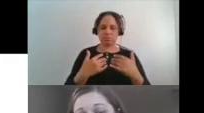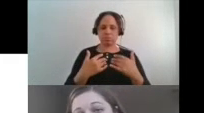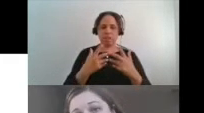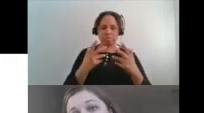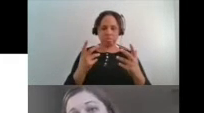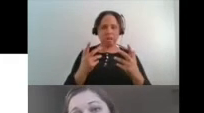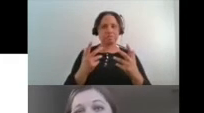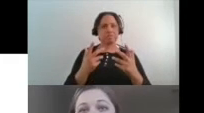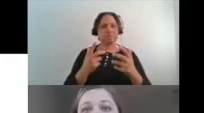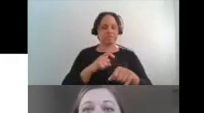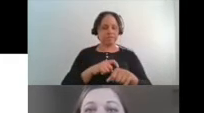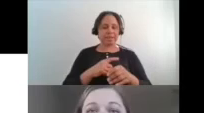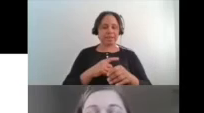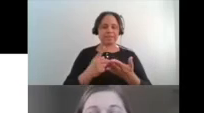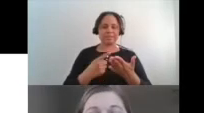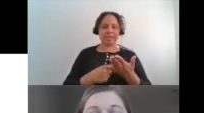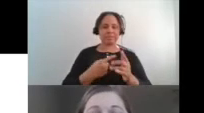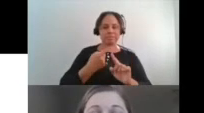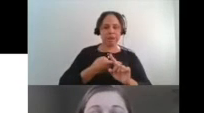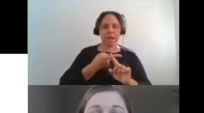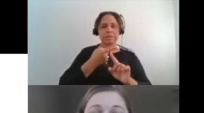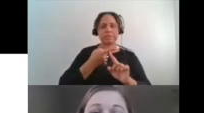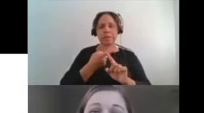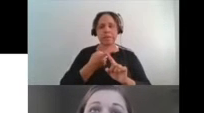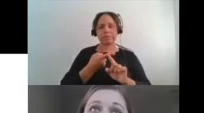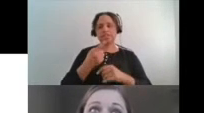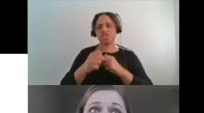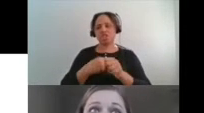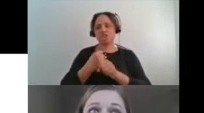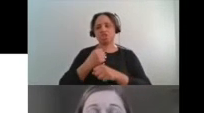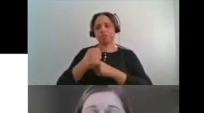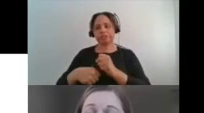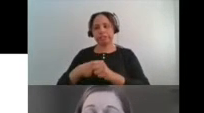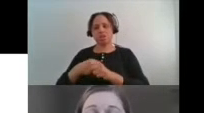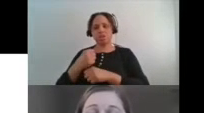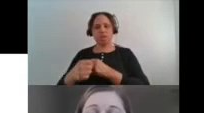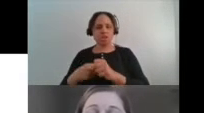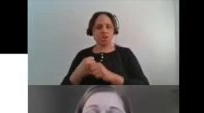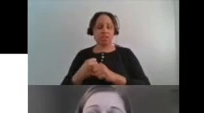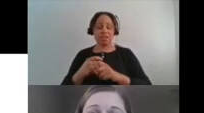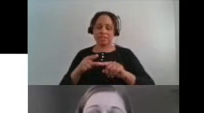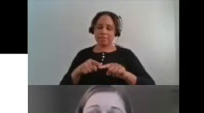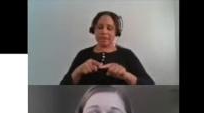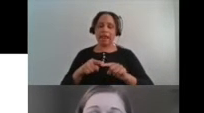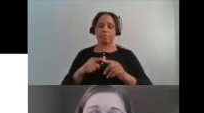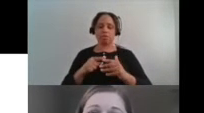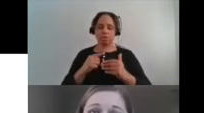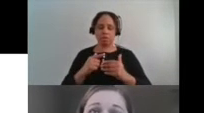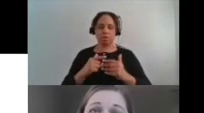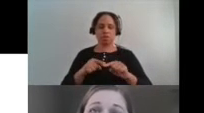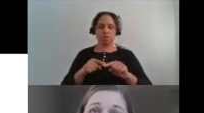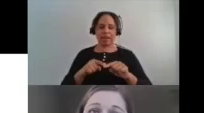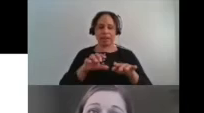months, years, depending on the route for transplant. And so we are here to walk you through that process and give you that